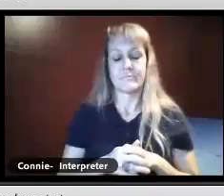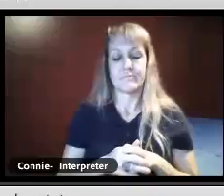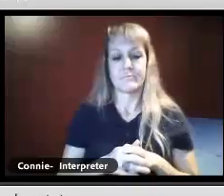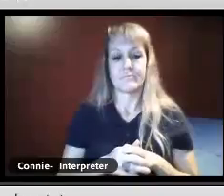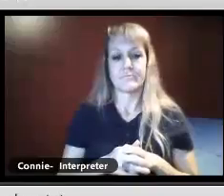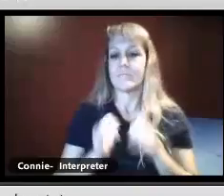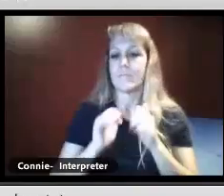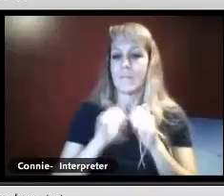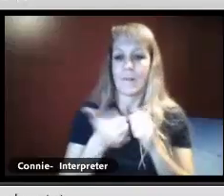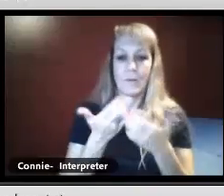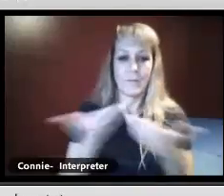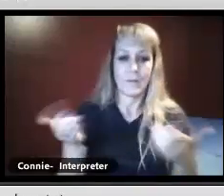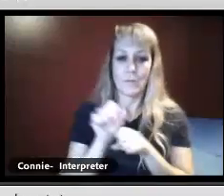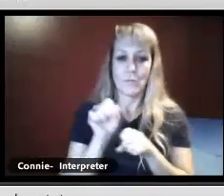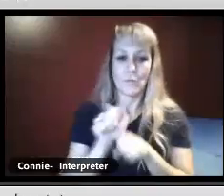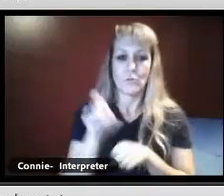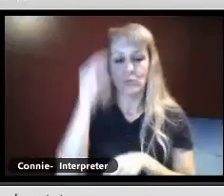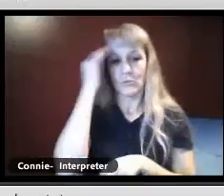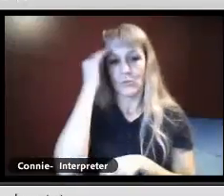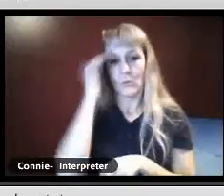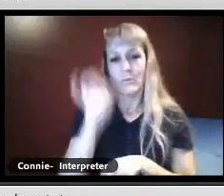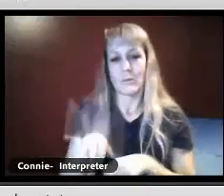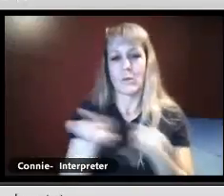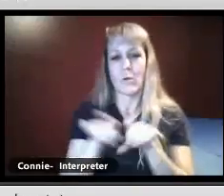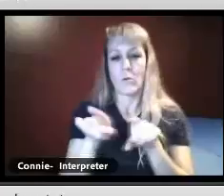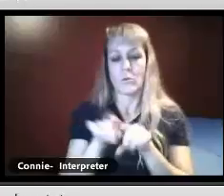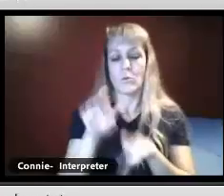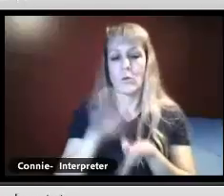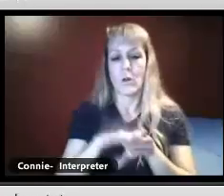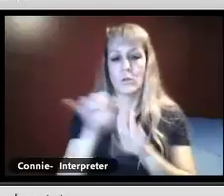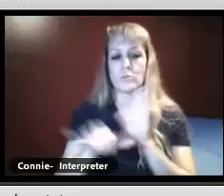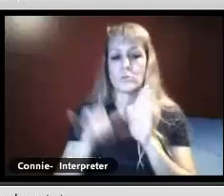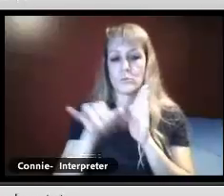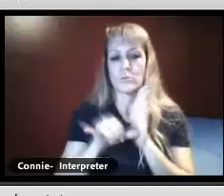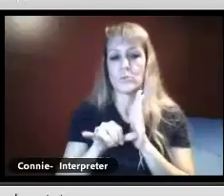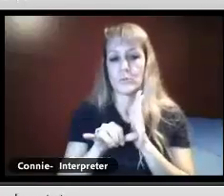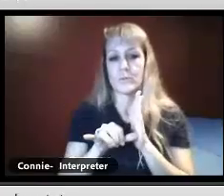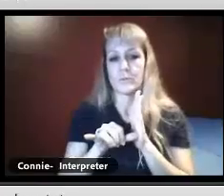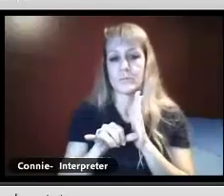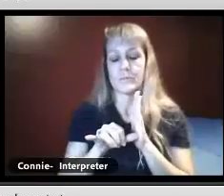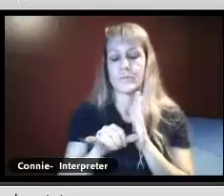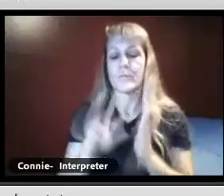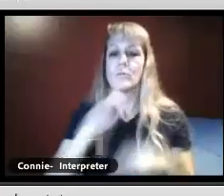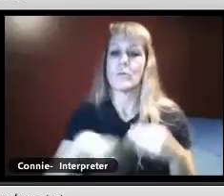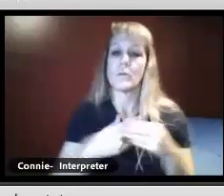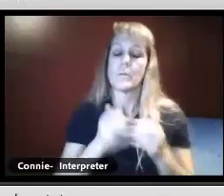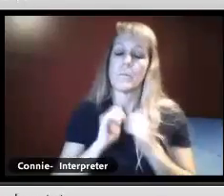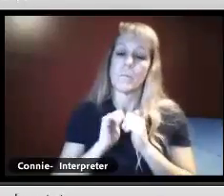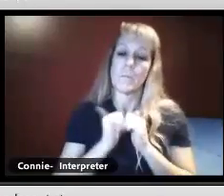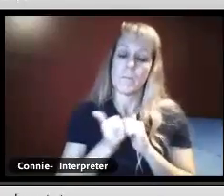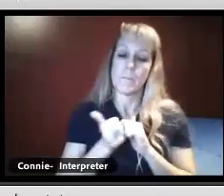How Stuff Works, you should know, is also present on YouTube, and I've talked about how